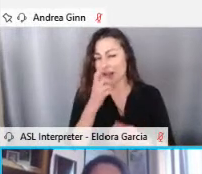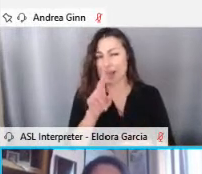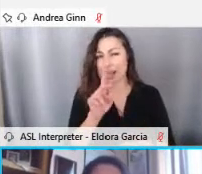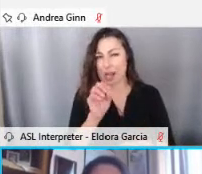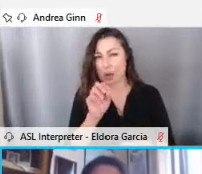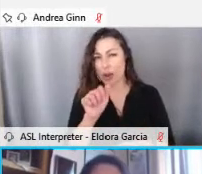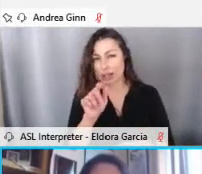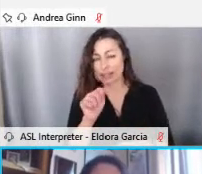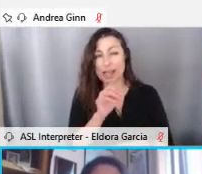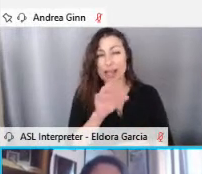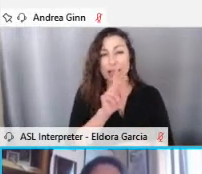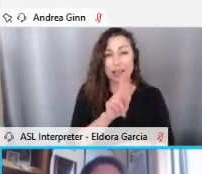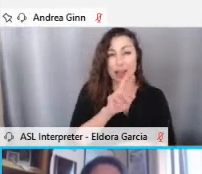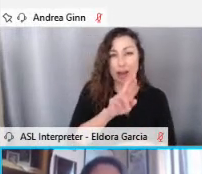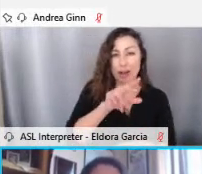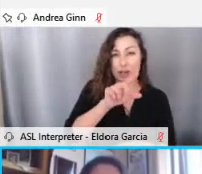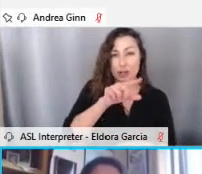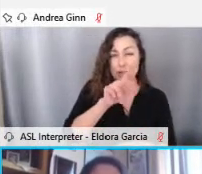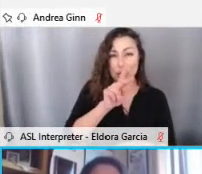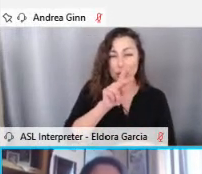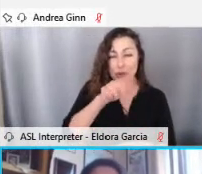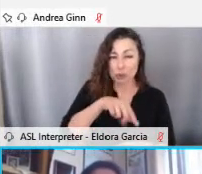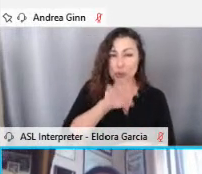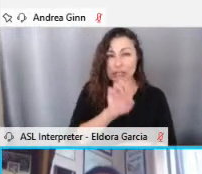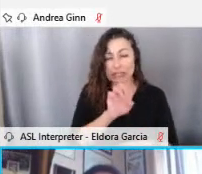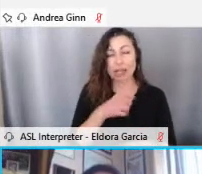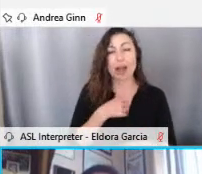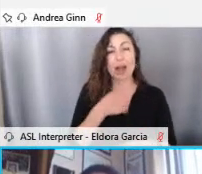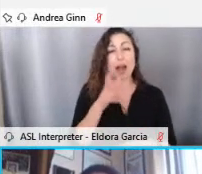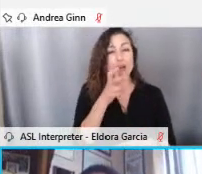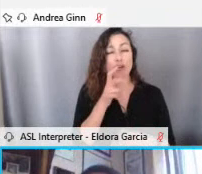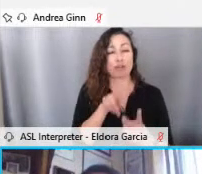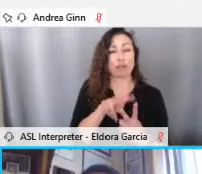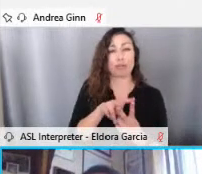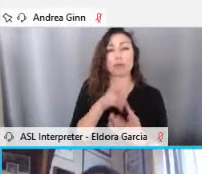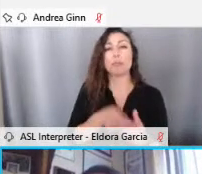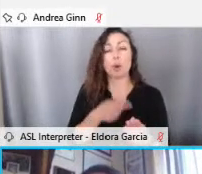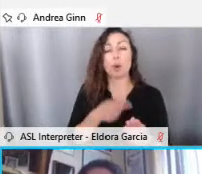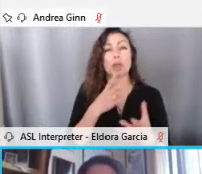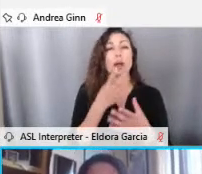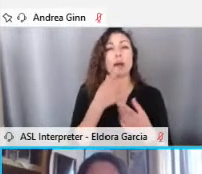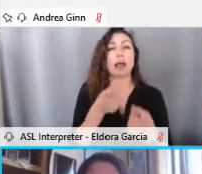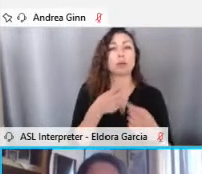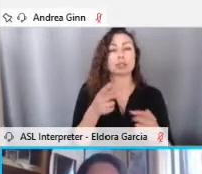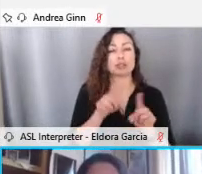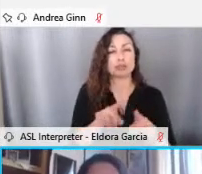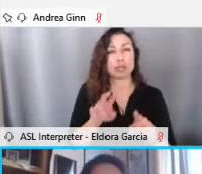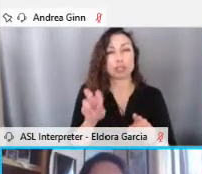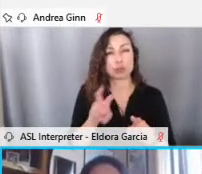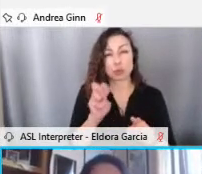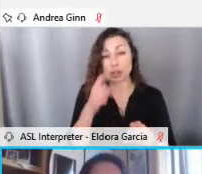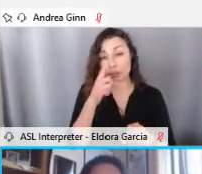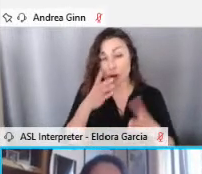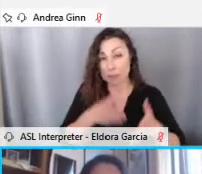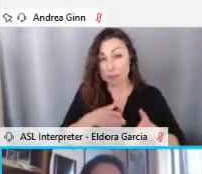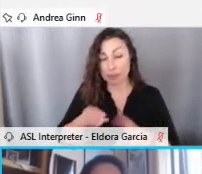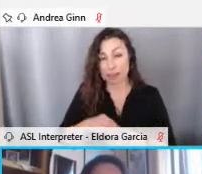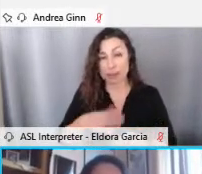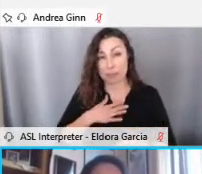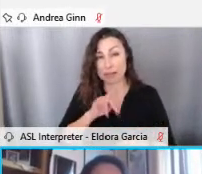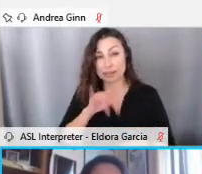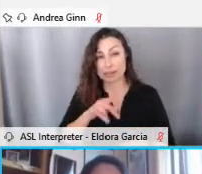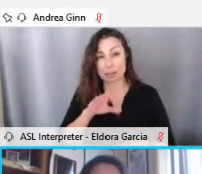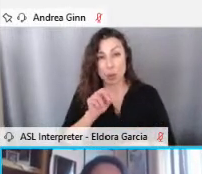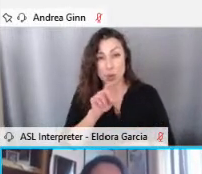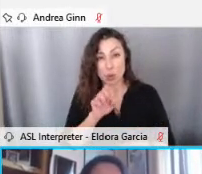and KRQE that I heard that mentioned during the news, during their news when they're mentioning this. And for persons in my zip code area,